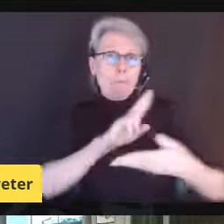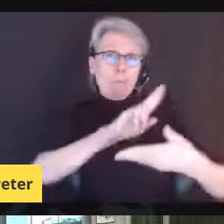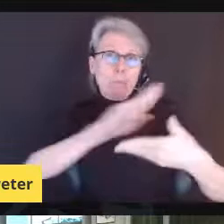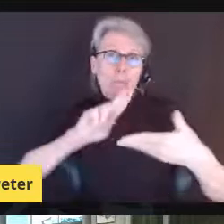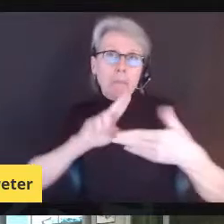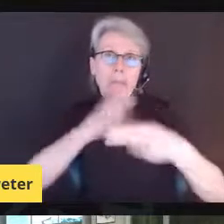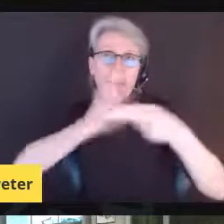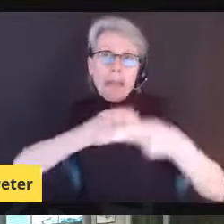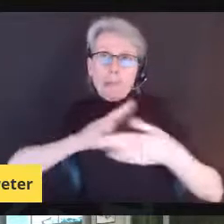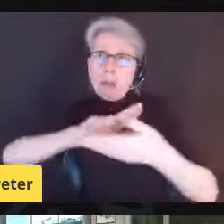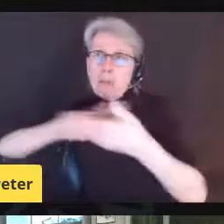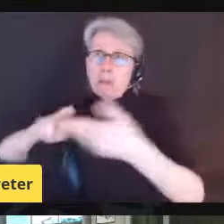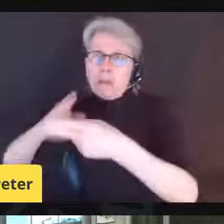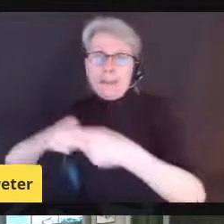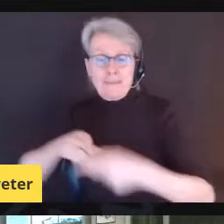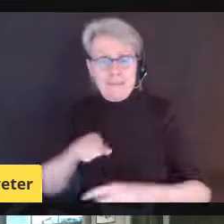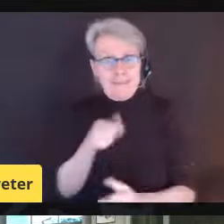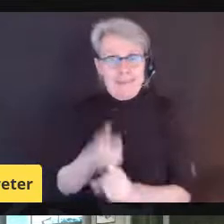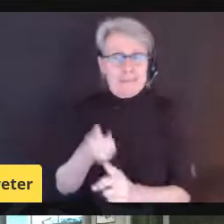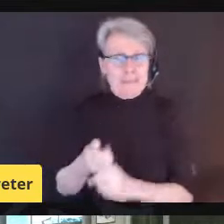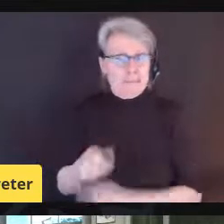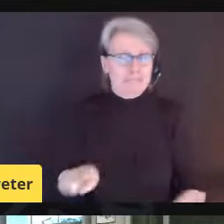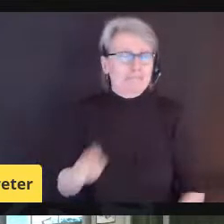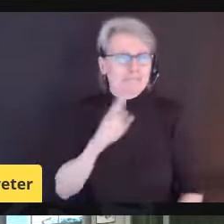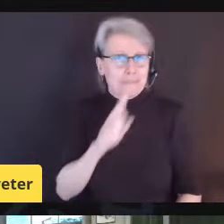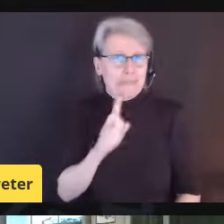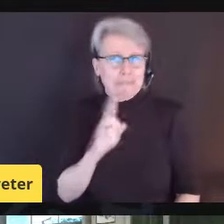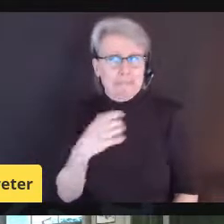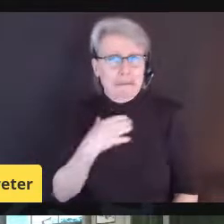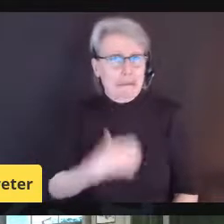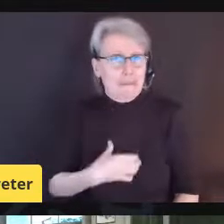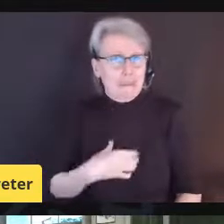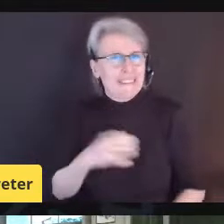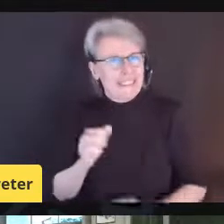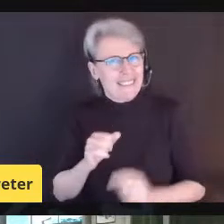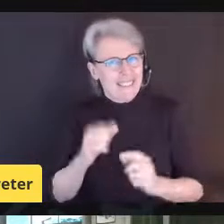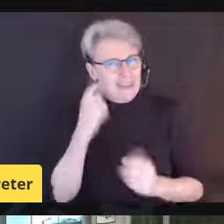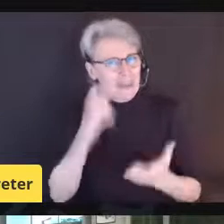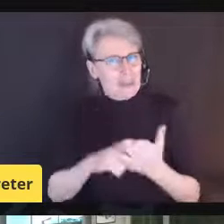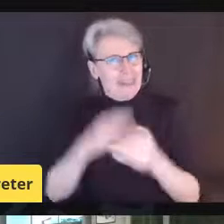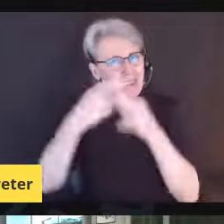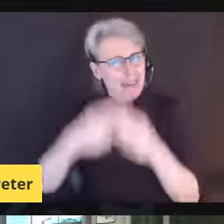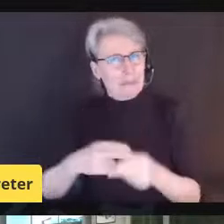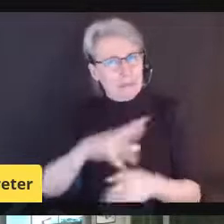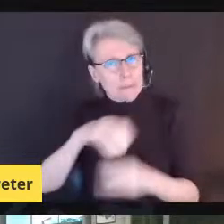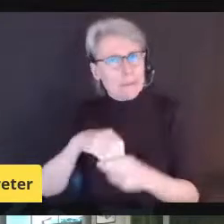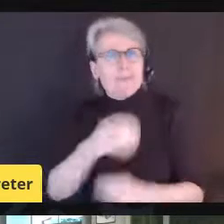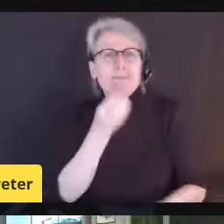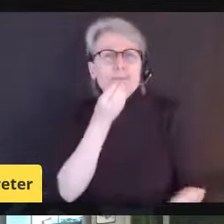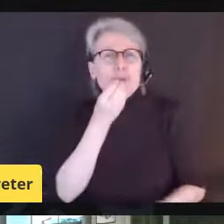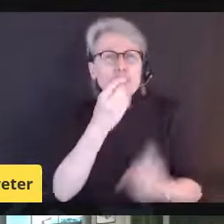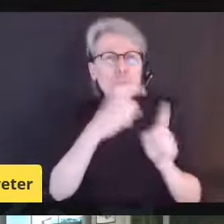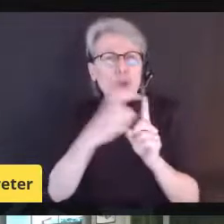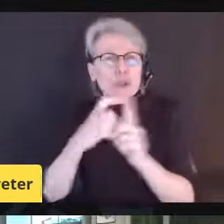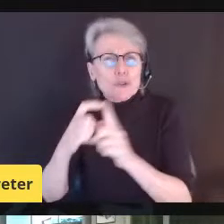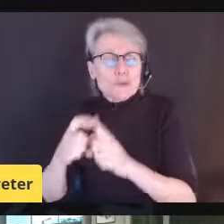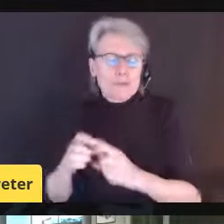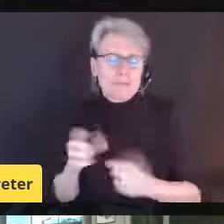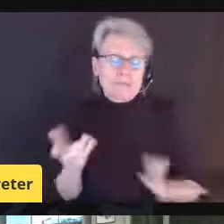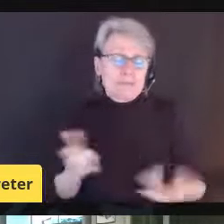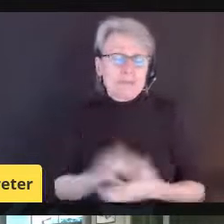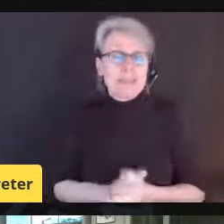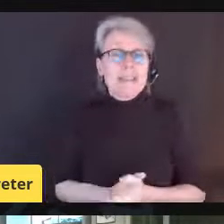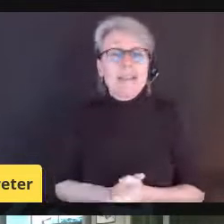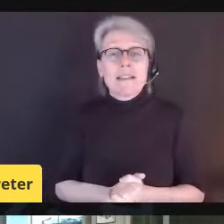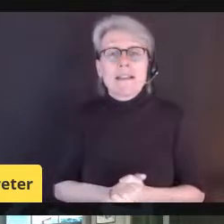But yeah, we find lots of those, and that's mainly where our my sort of cave research comes into play. Yeah, and